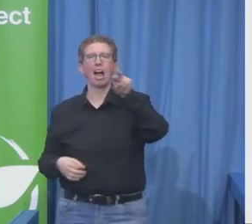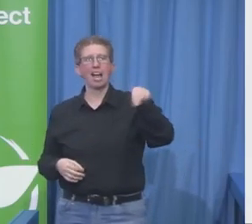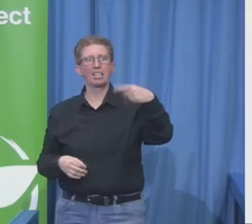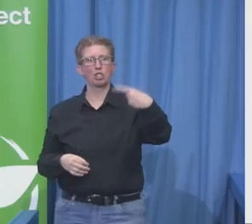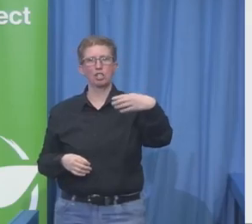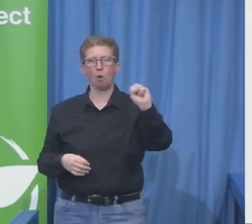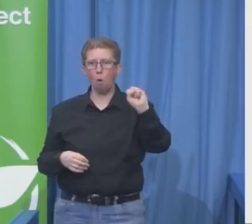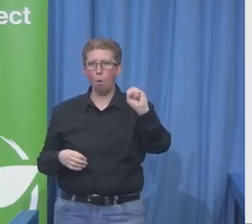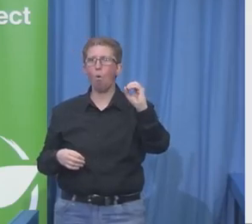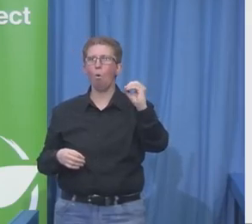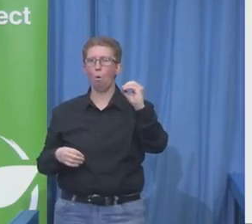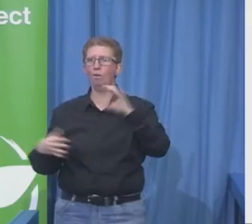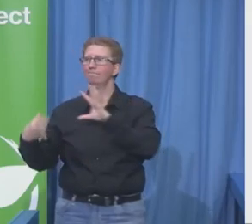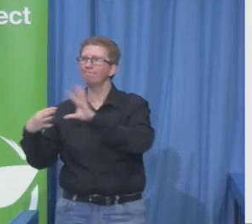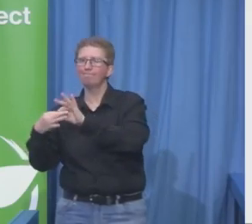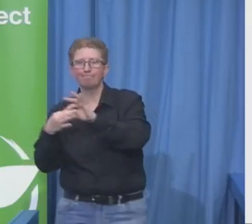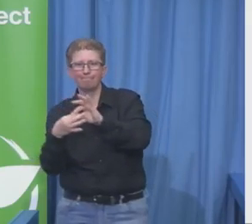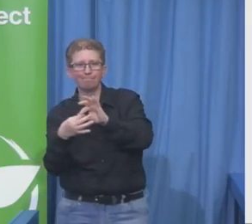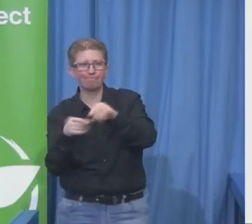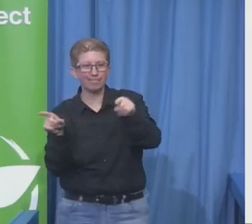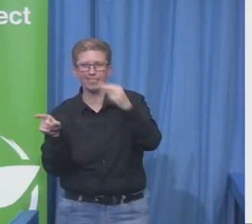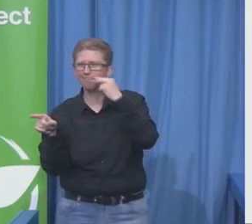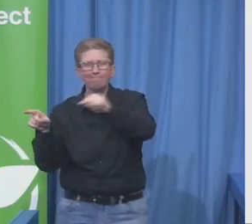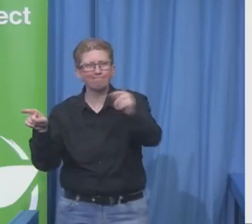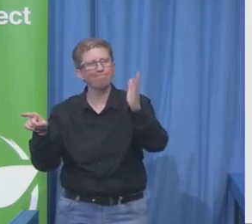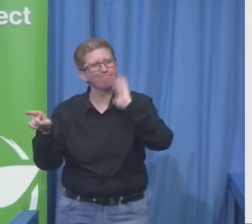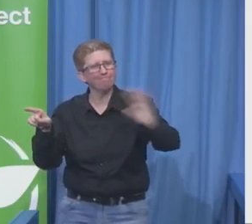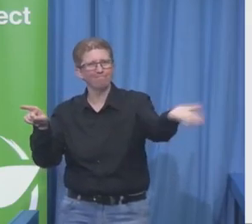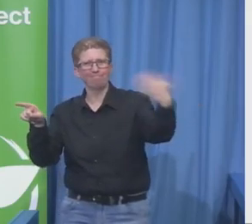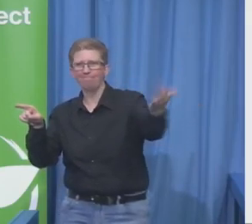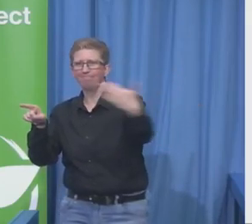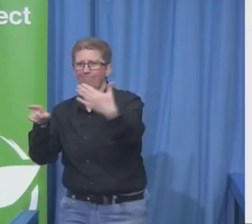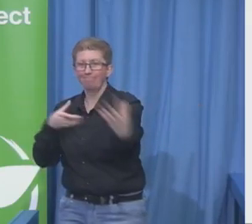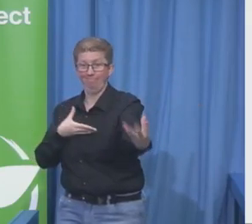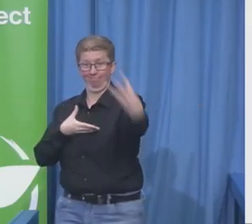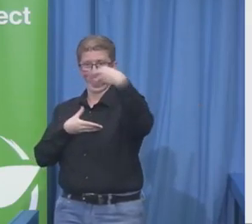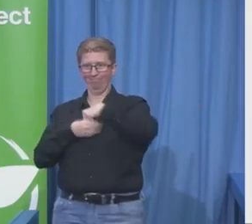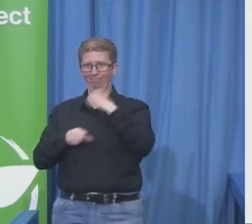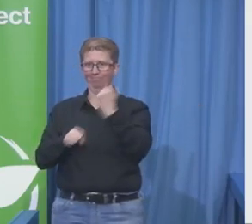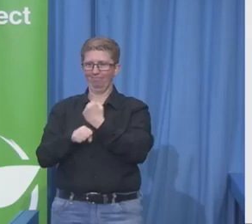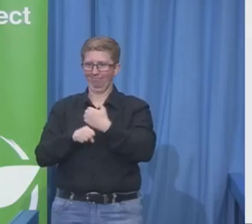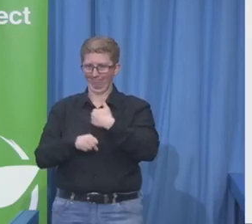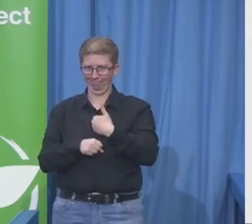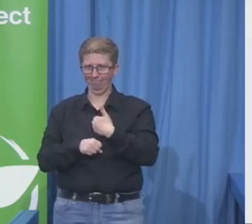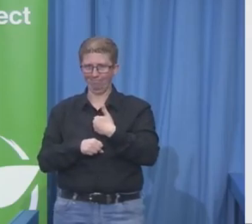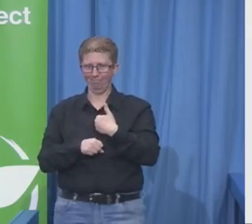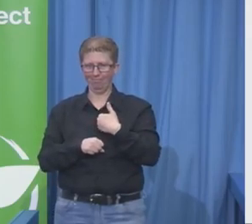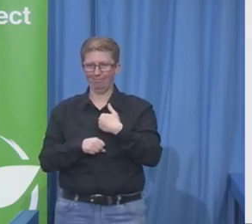series of Ability 6 skill development program in 2015 and